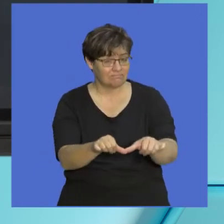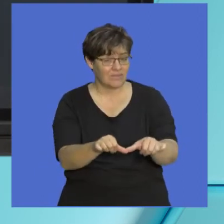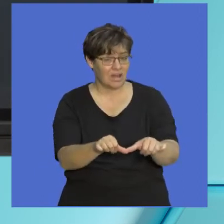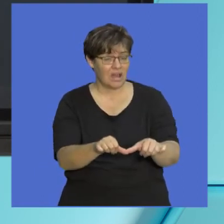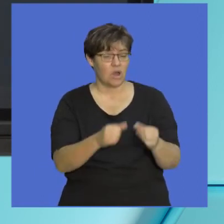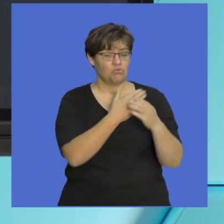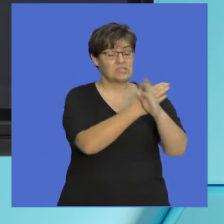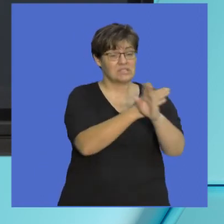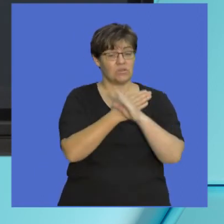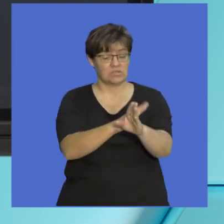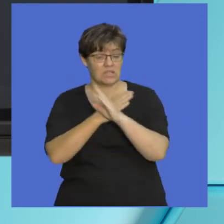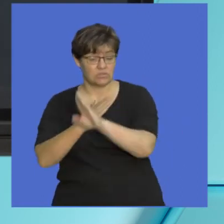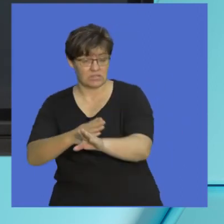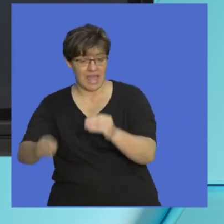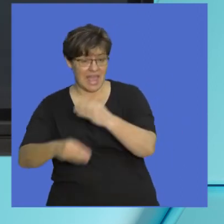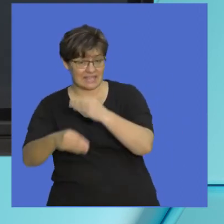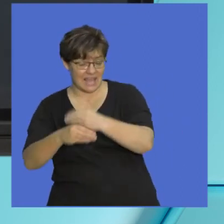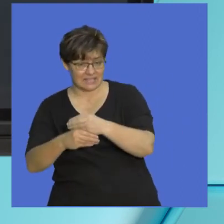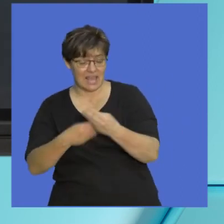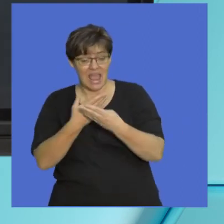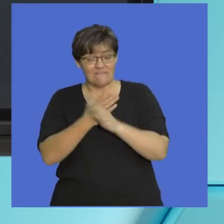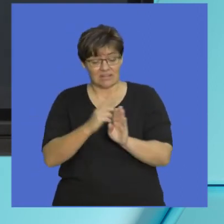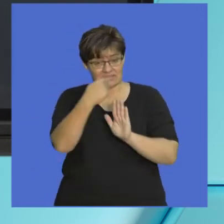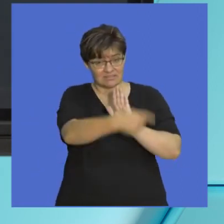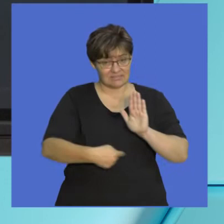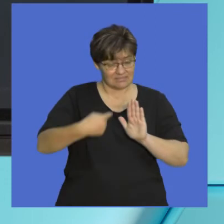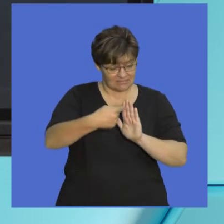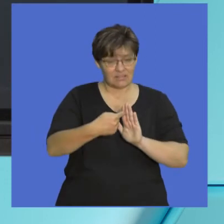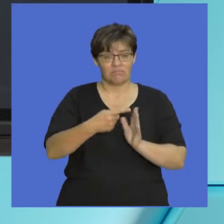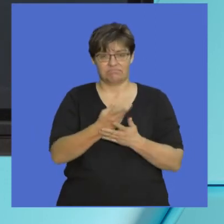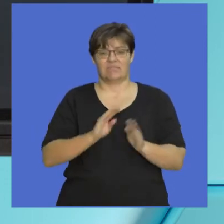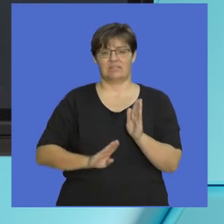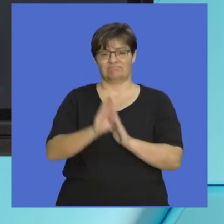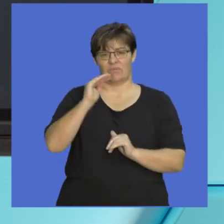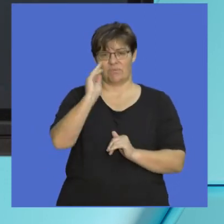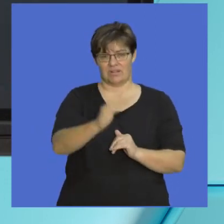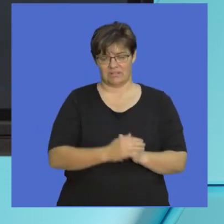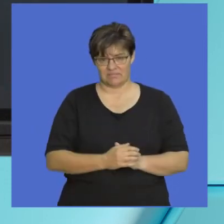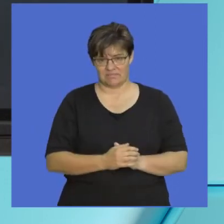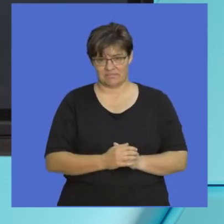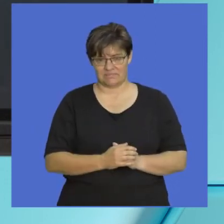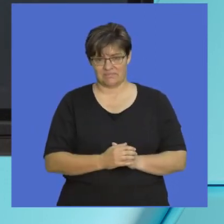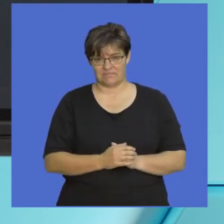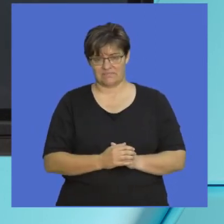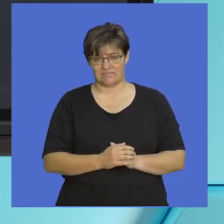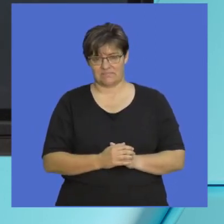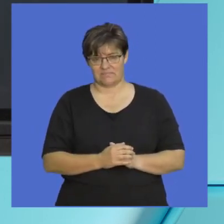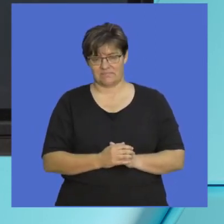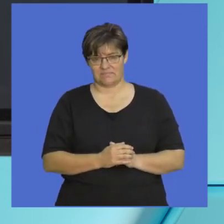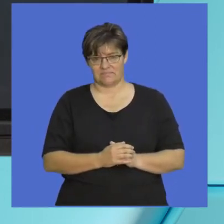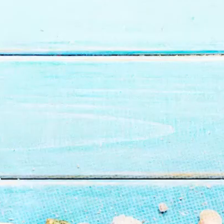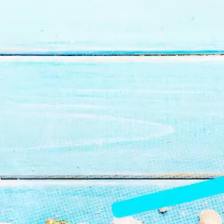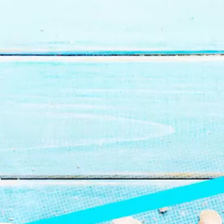as we continue to add multiple resistors in series, the effective resistance of the circuit will increase. Let's take a short break for